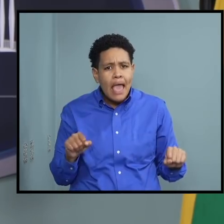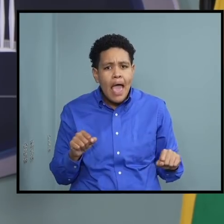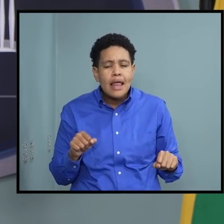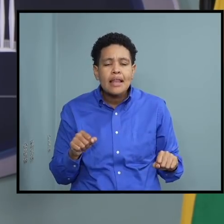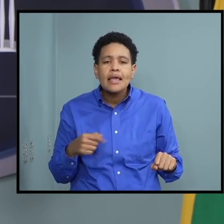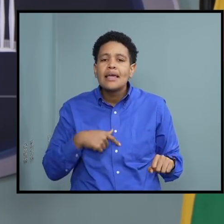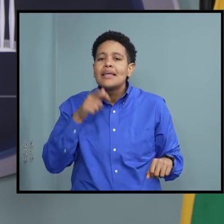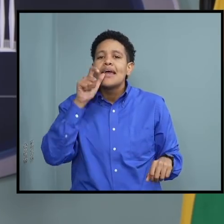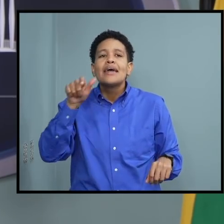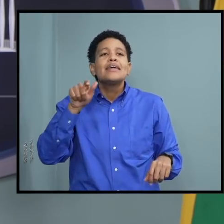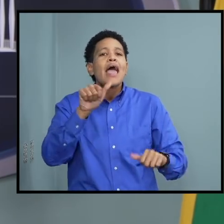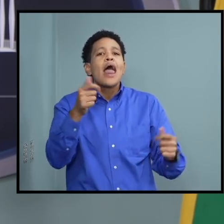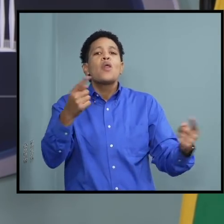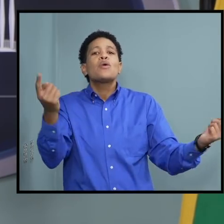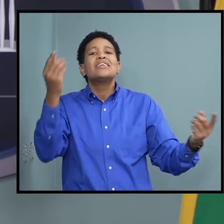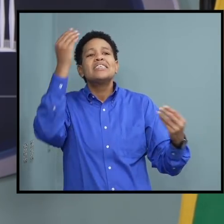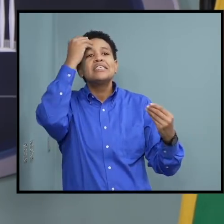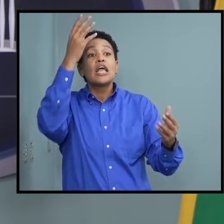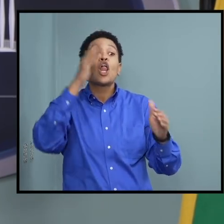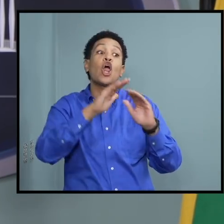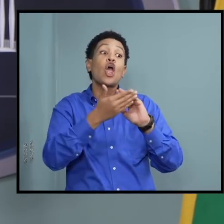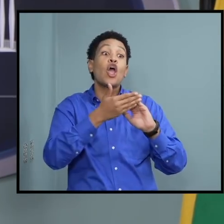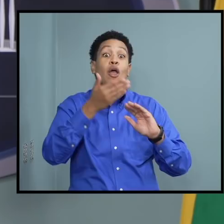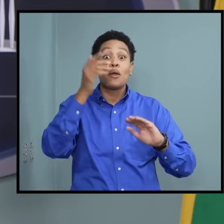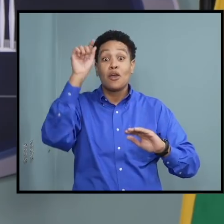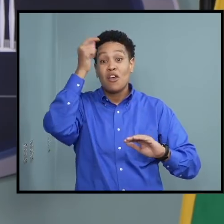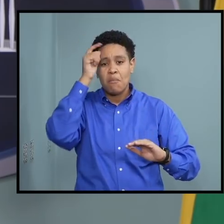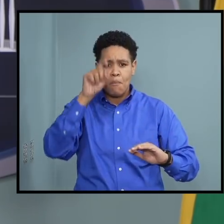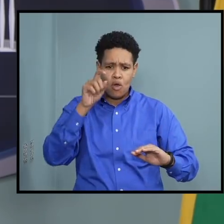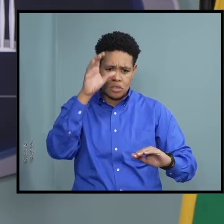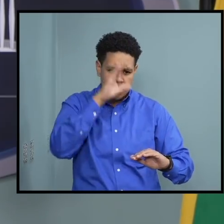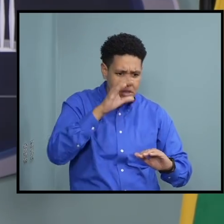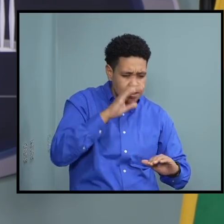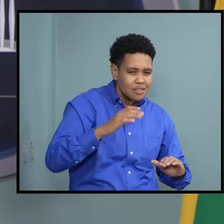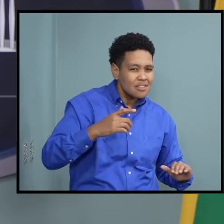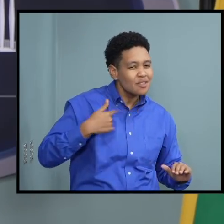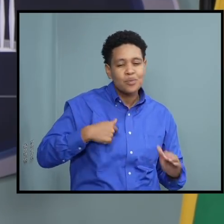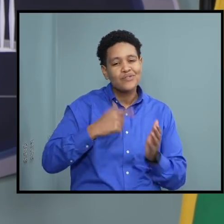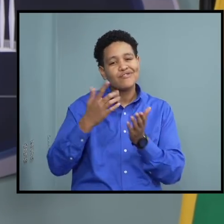to tell the government of Jamaica that we should explore those possibilities. We wrote.